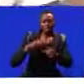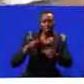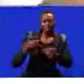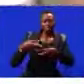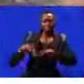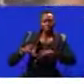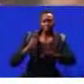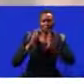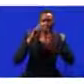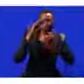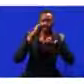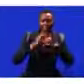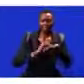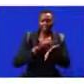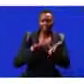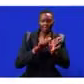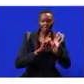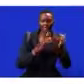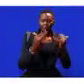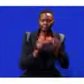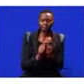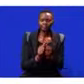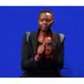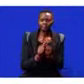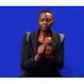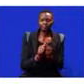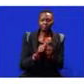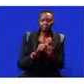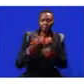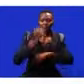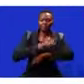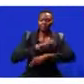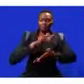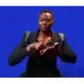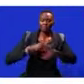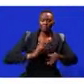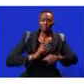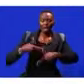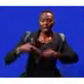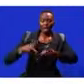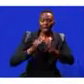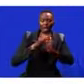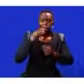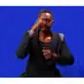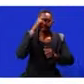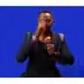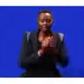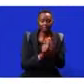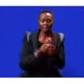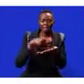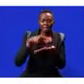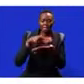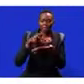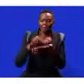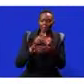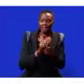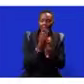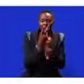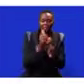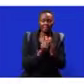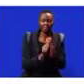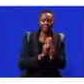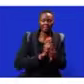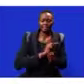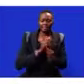mag duoko gowi piny. Nyangajo girls, we allow parents to pay in kind, and that